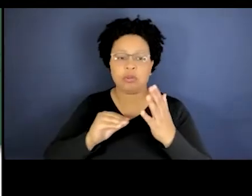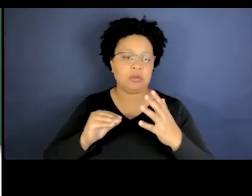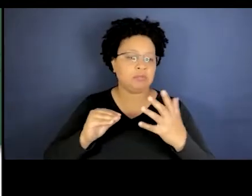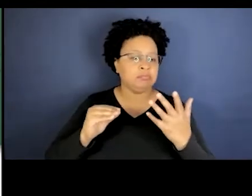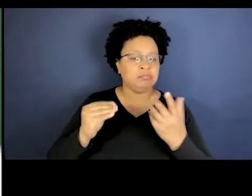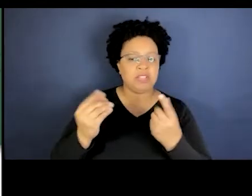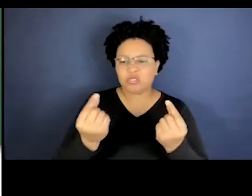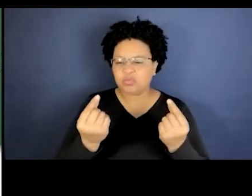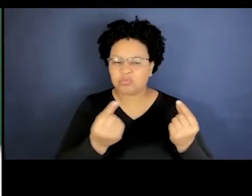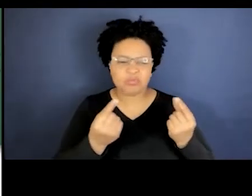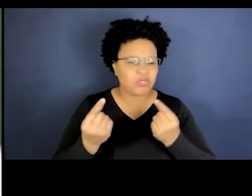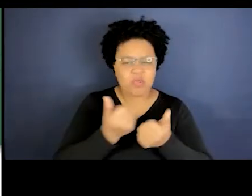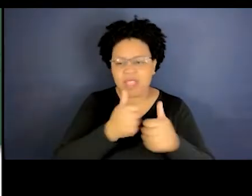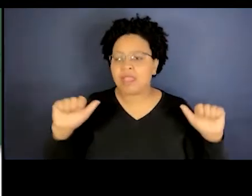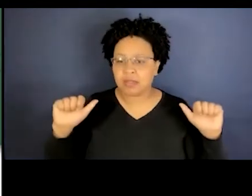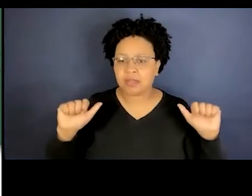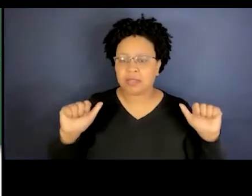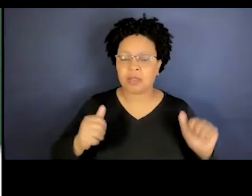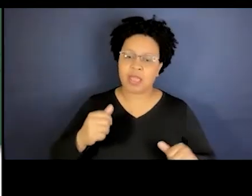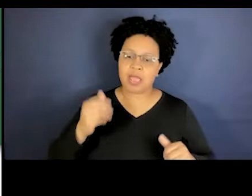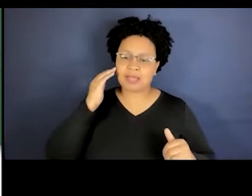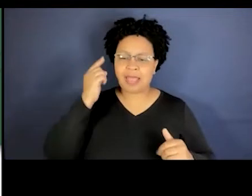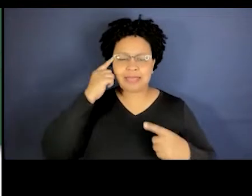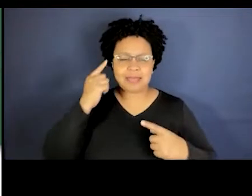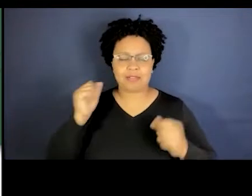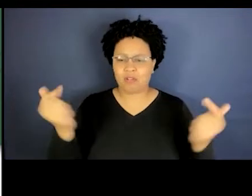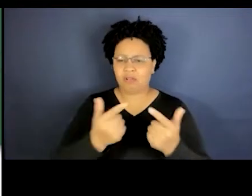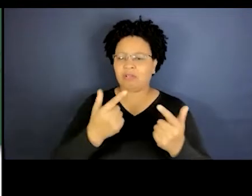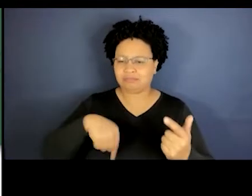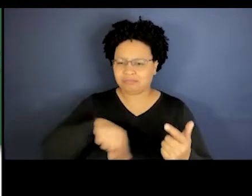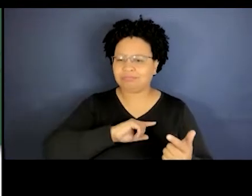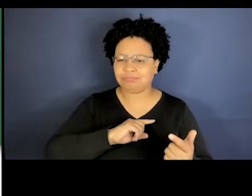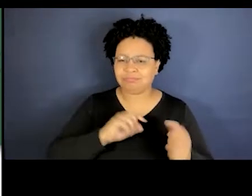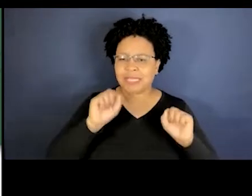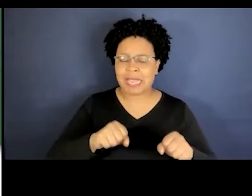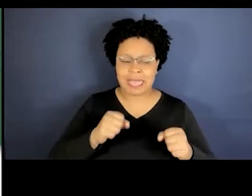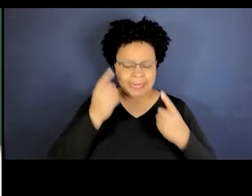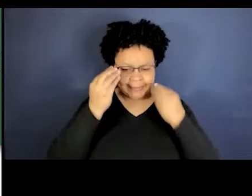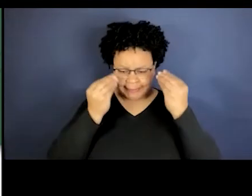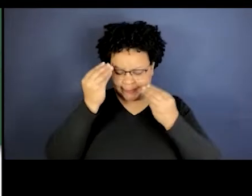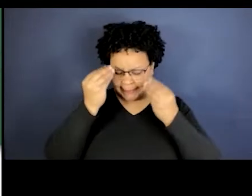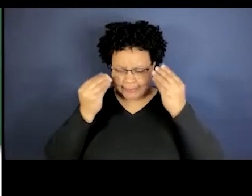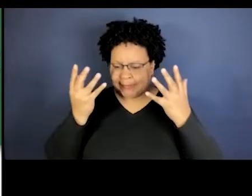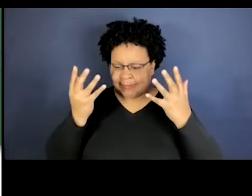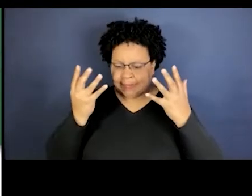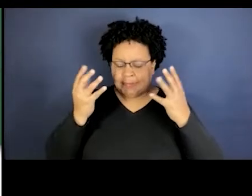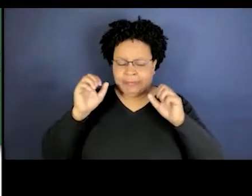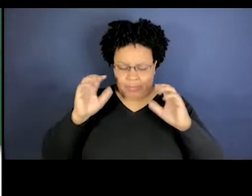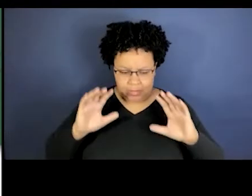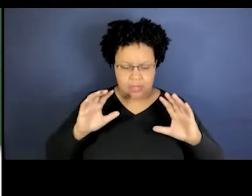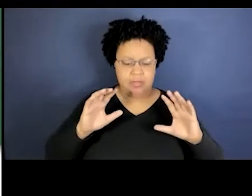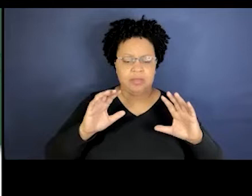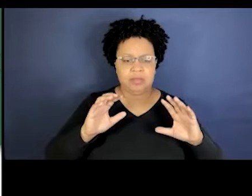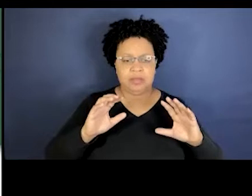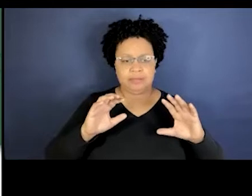And I think that is just resonates with all of us, is that we had to regroup, you know, and what did that build up? You built that system